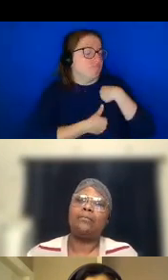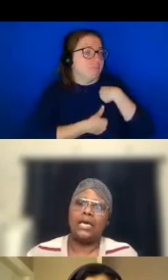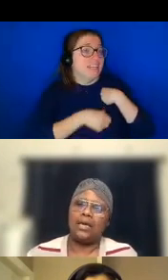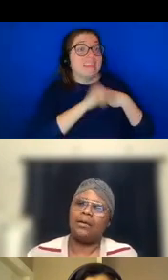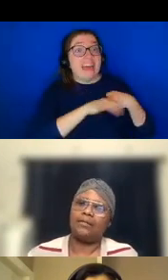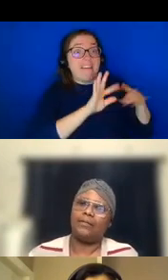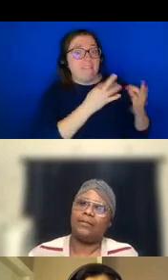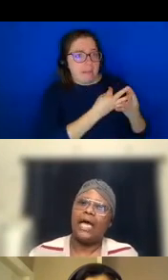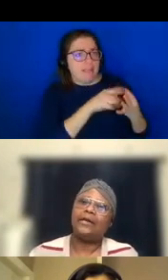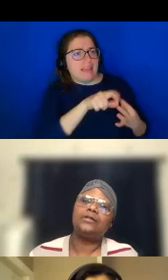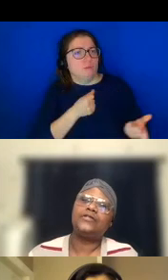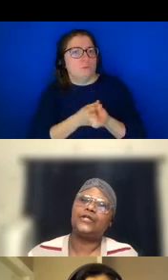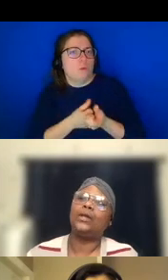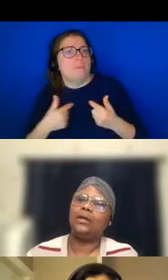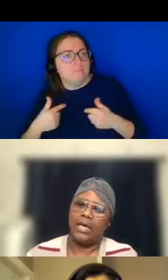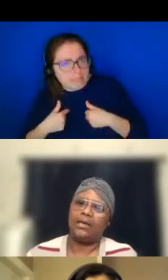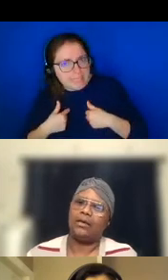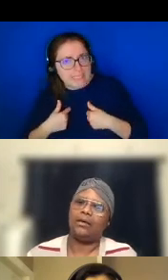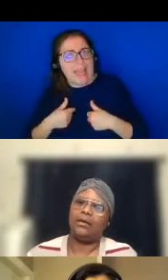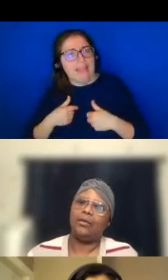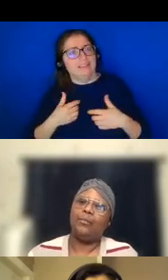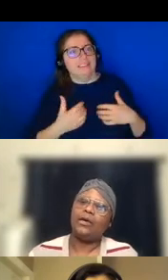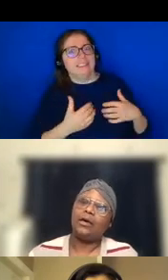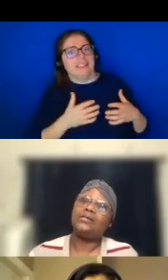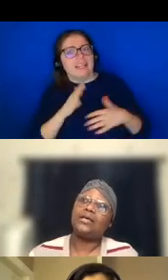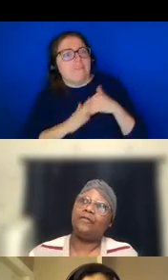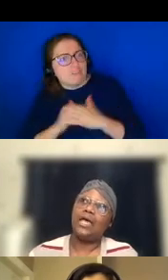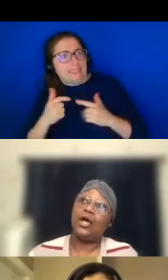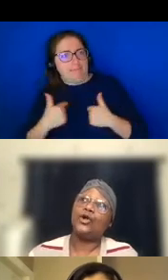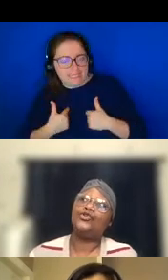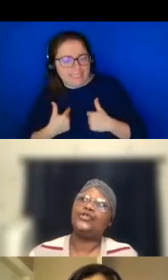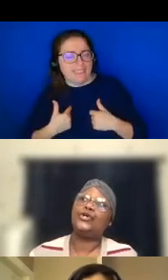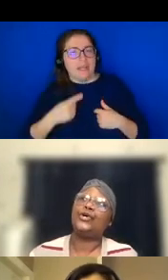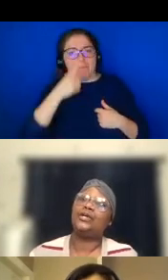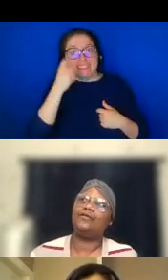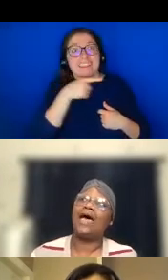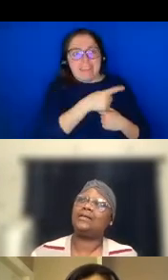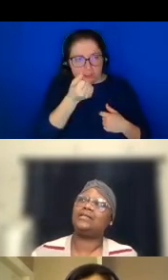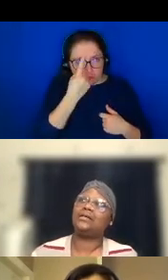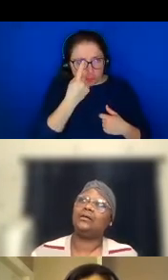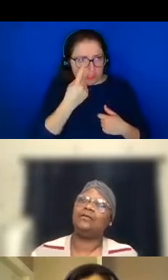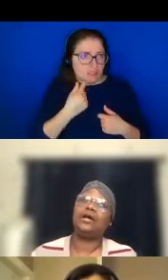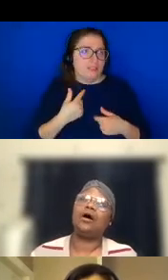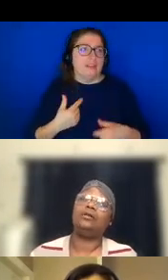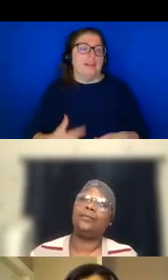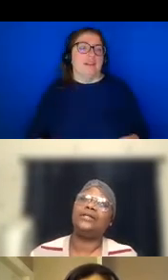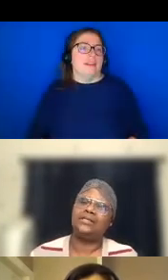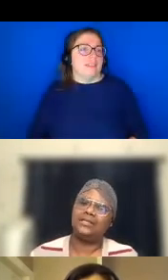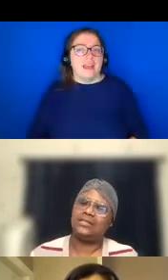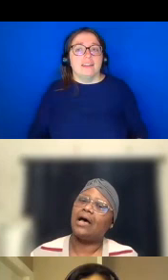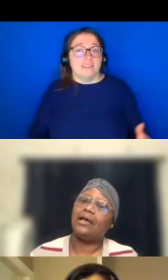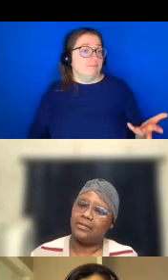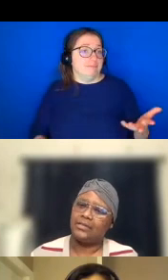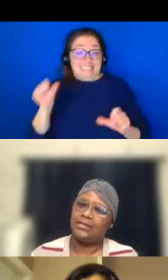supporting me and consoling me because they understood that there are limits